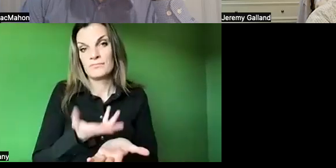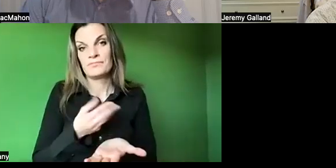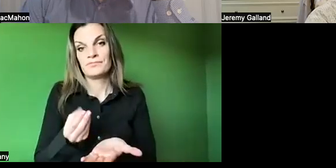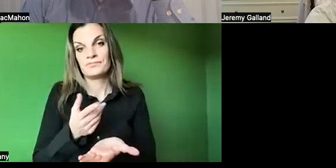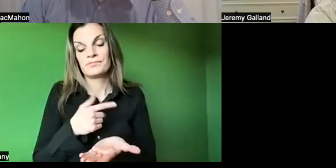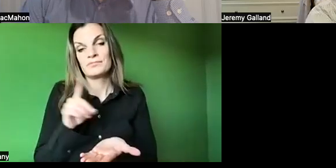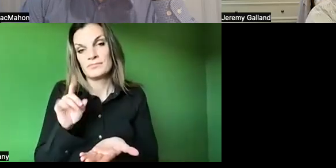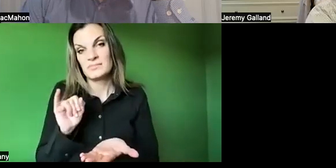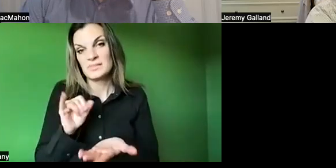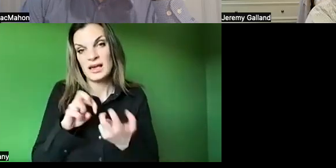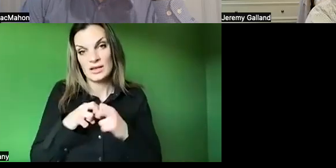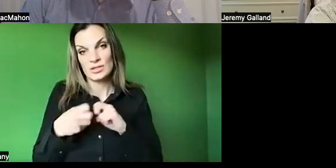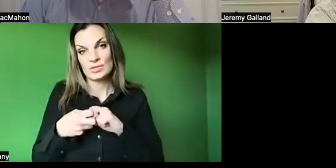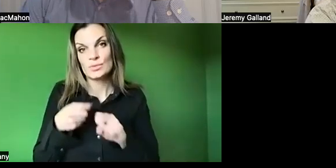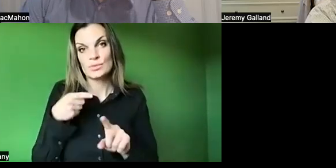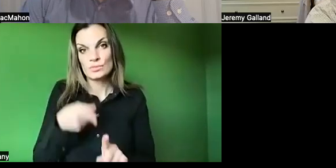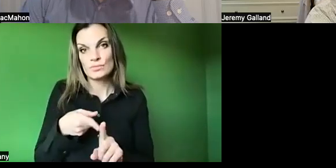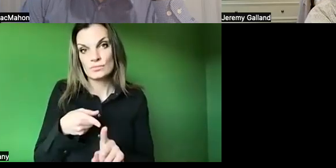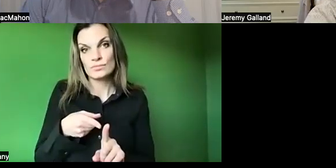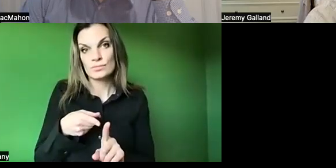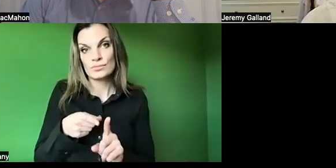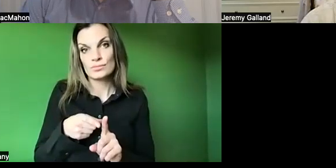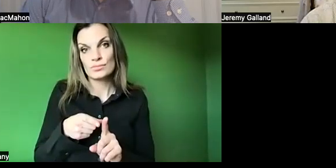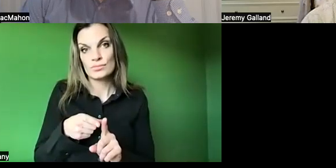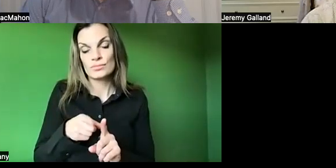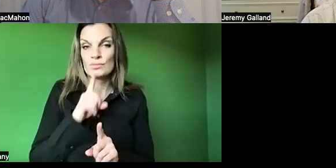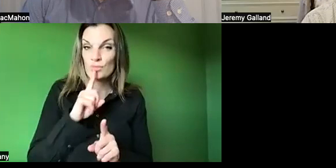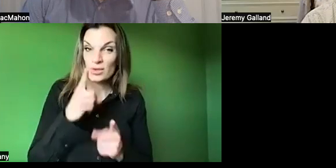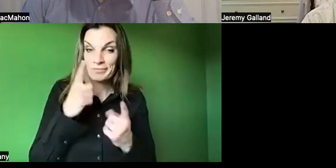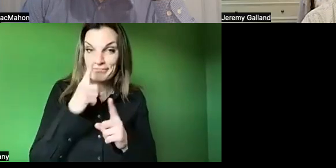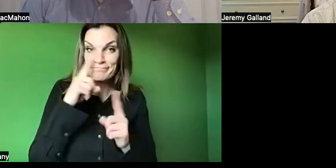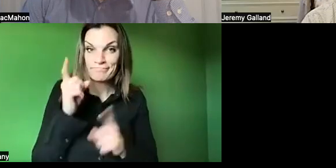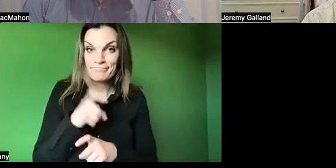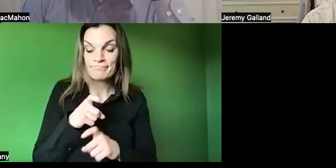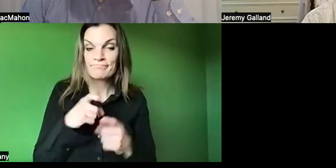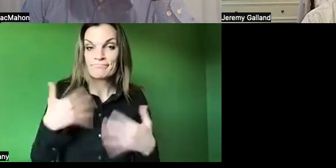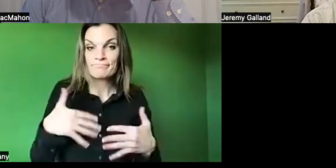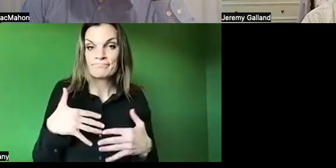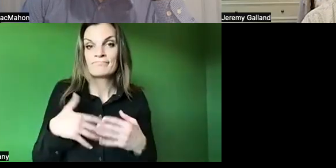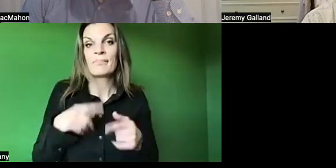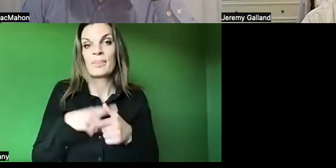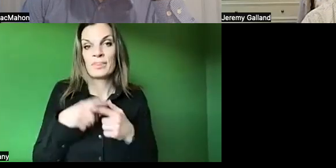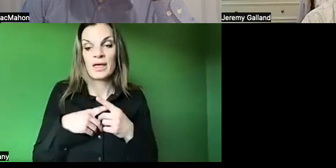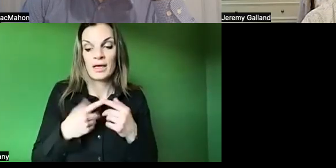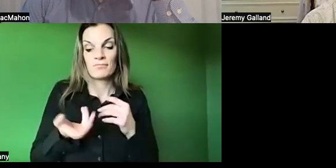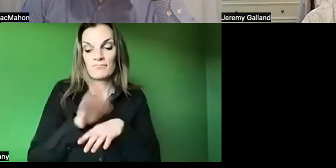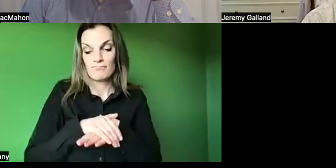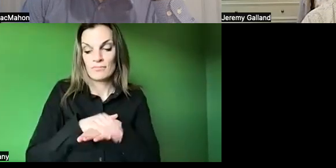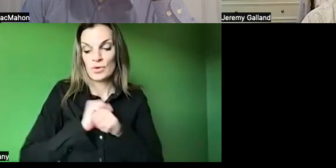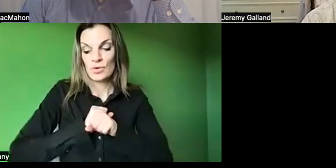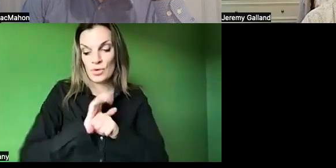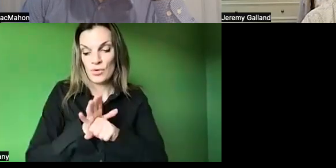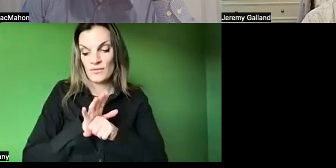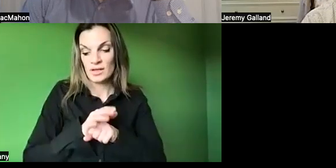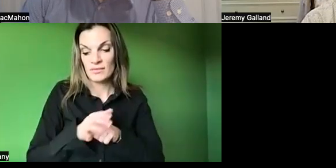with DEI issues is complicated. Add years of COVID onto that for everybody,